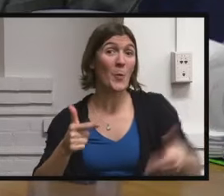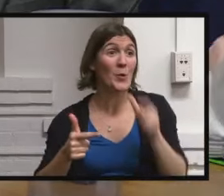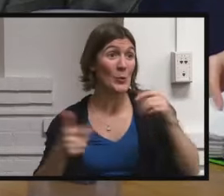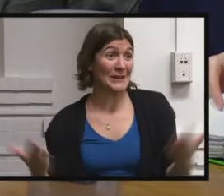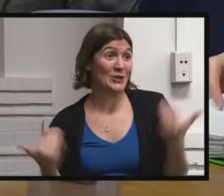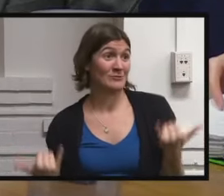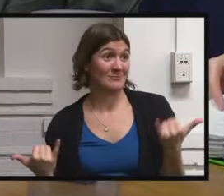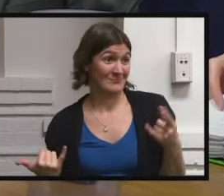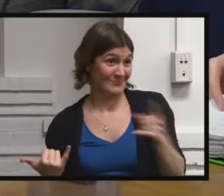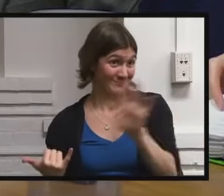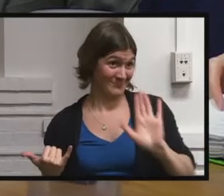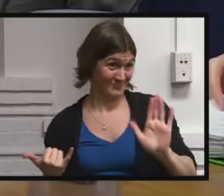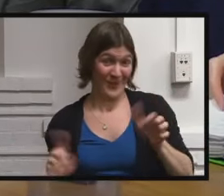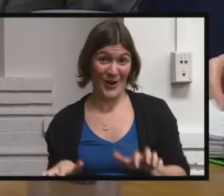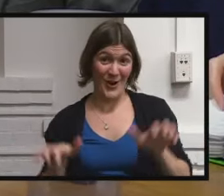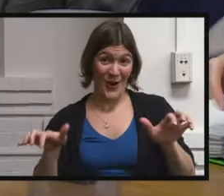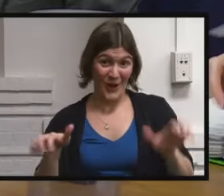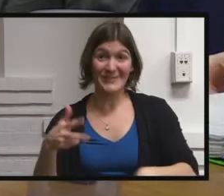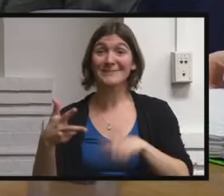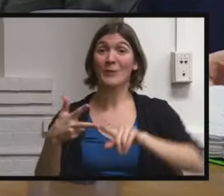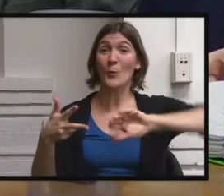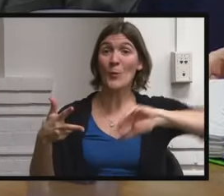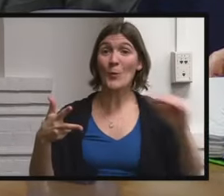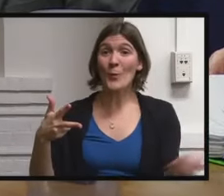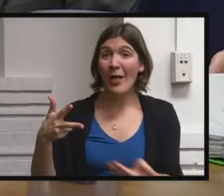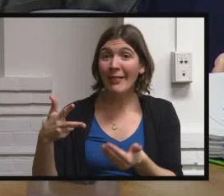in attendance. Welcome to our